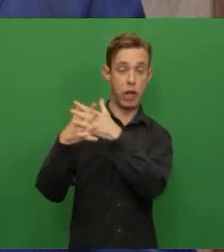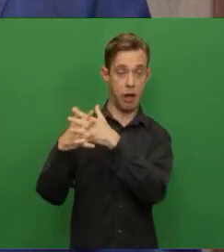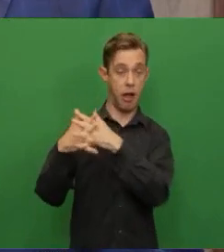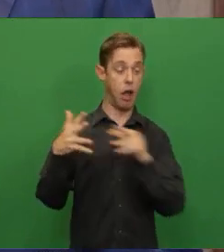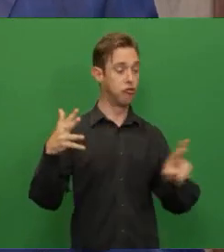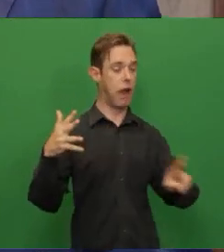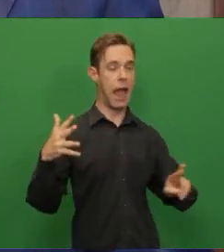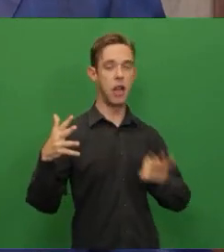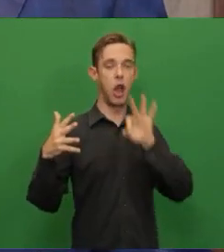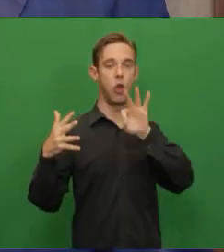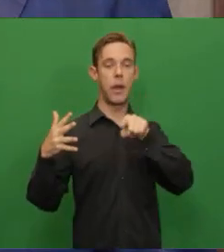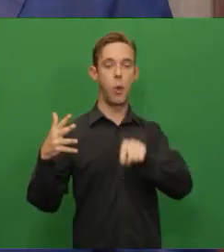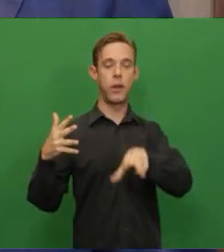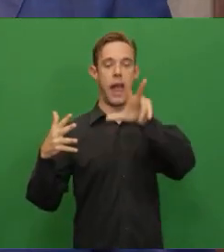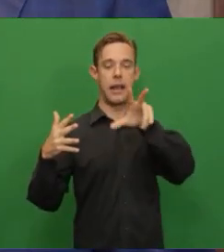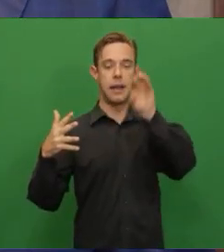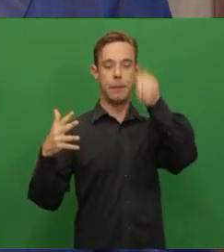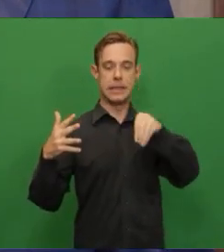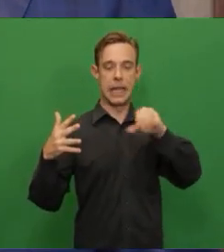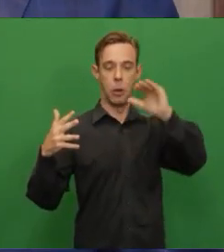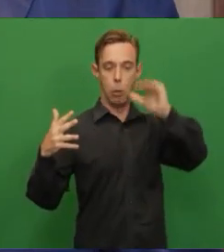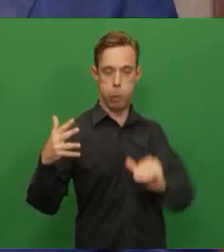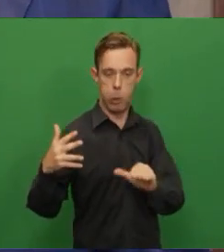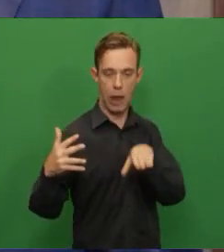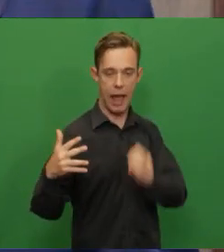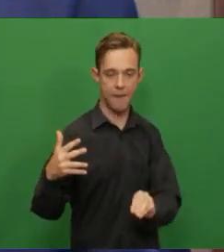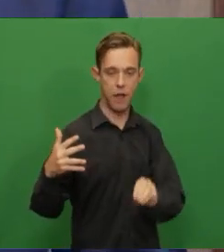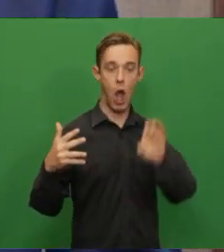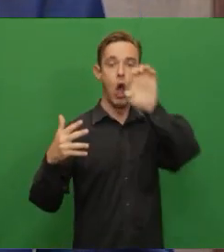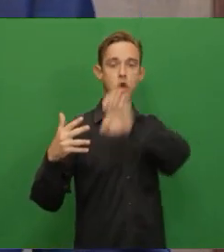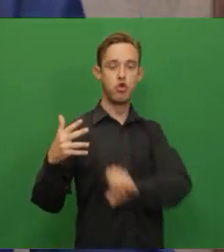by 6.6% against the euro, and by